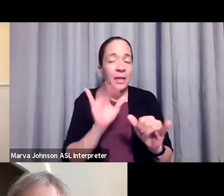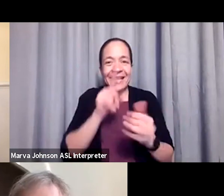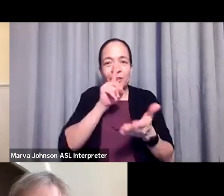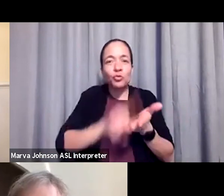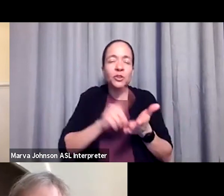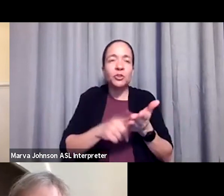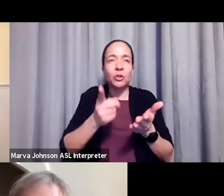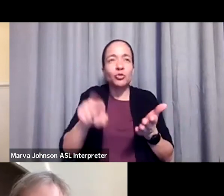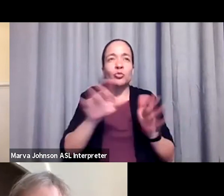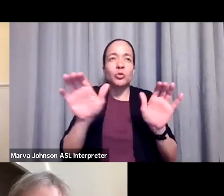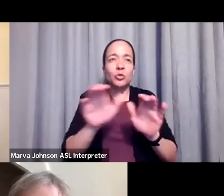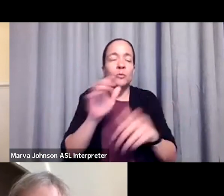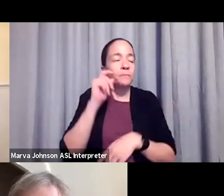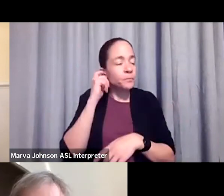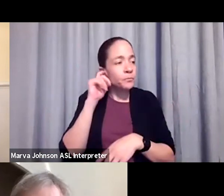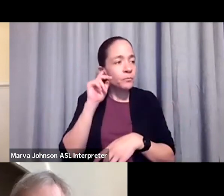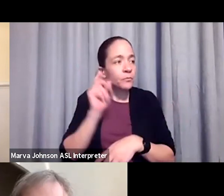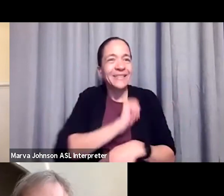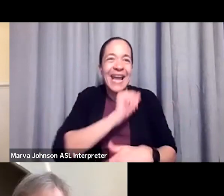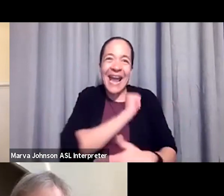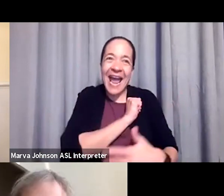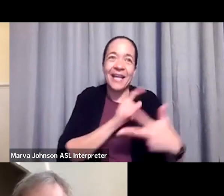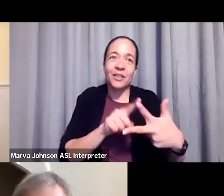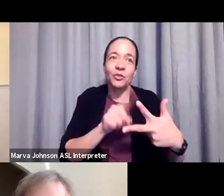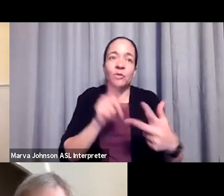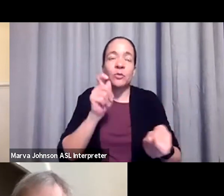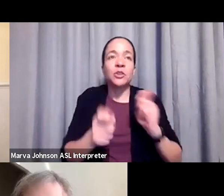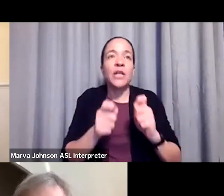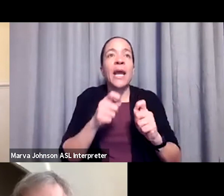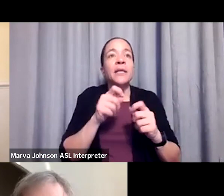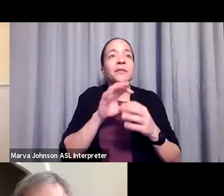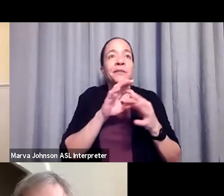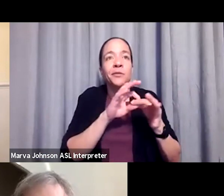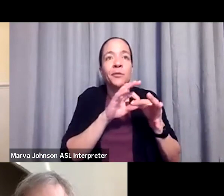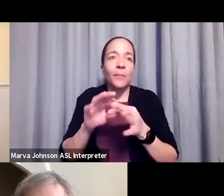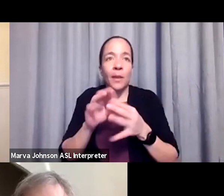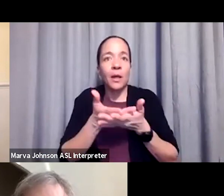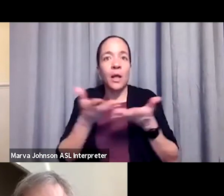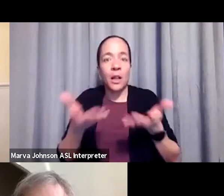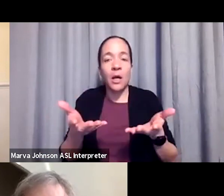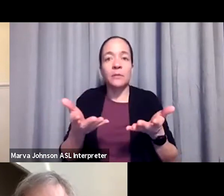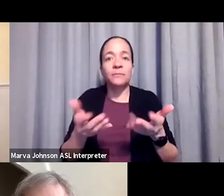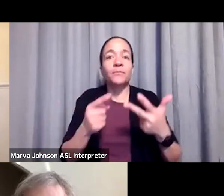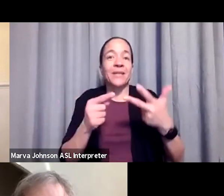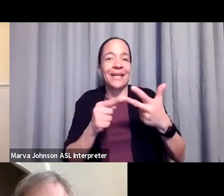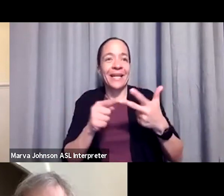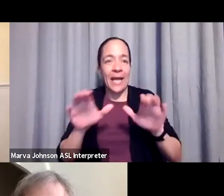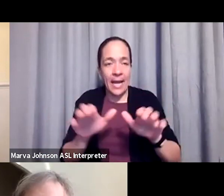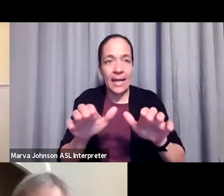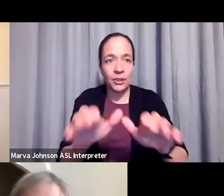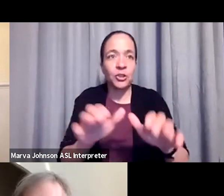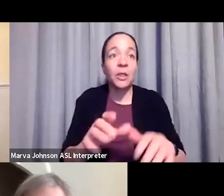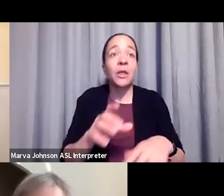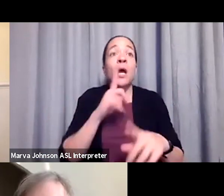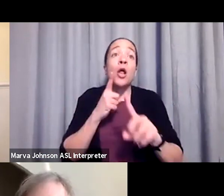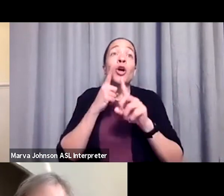do. Obviously, attitude change is really what a lot of this is about. And then, of course, actions. Ultimately, all this really